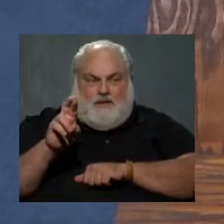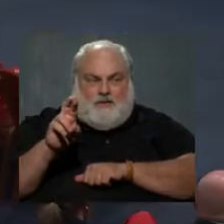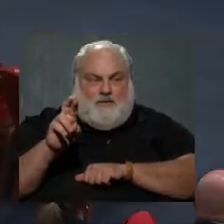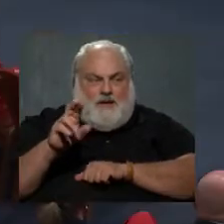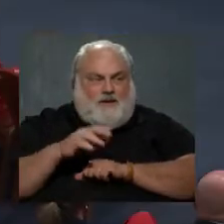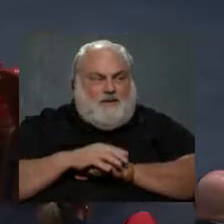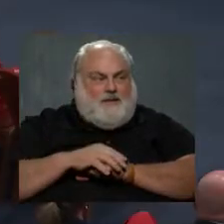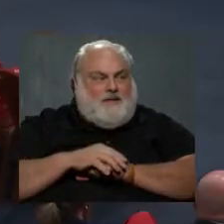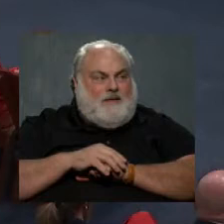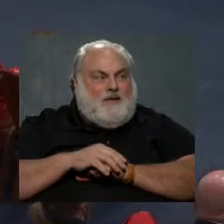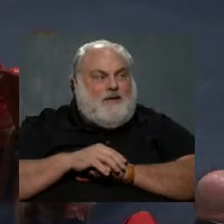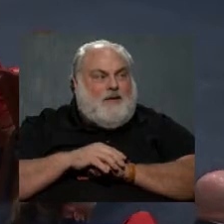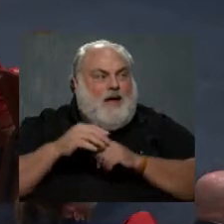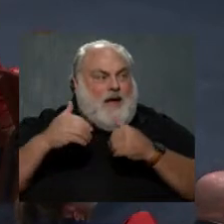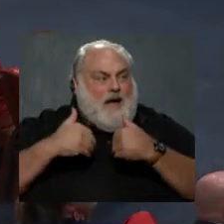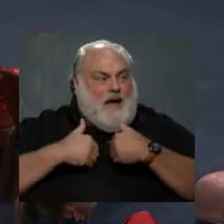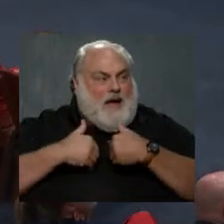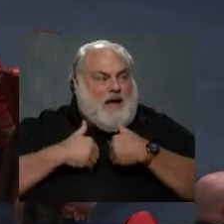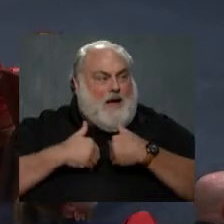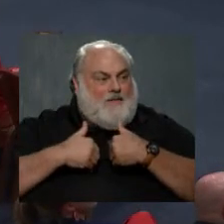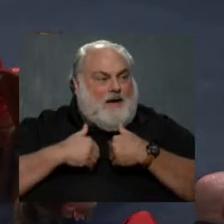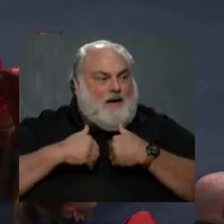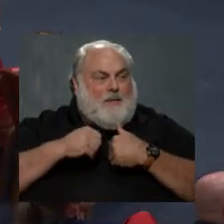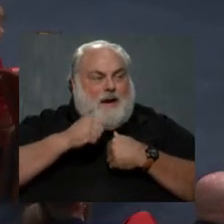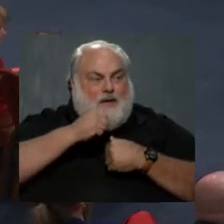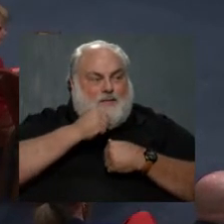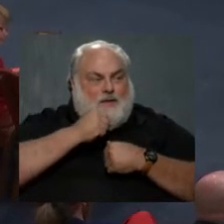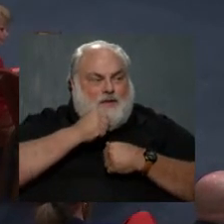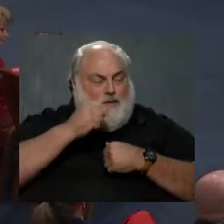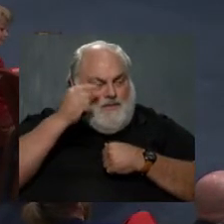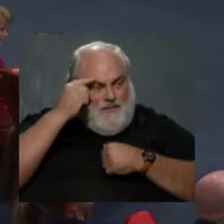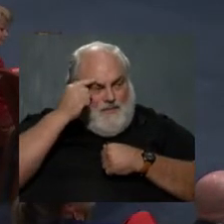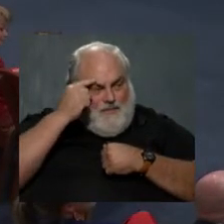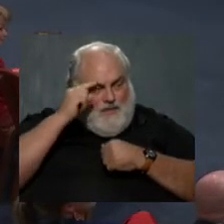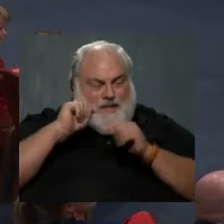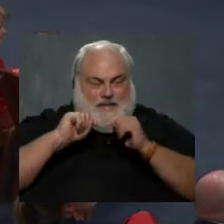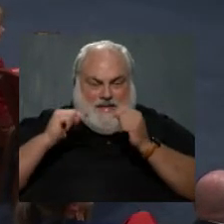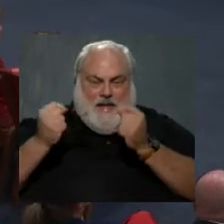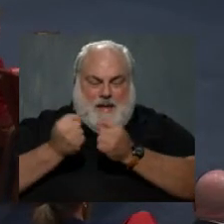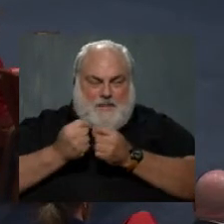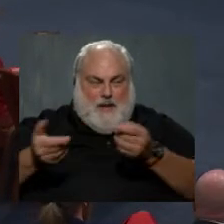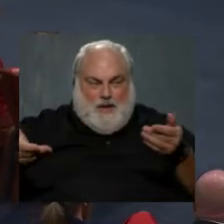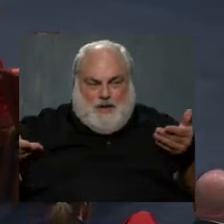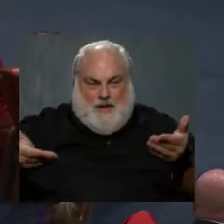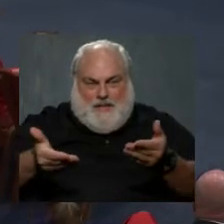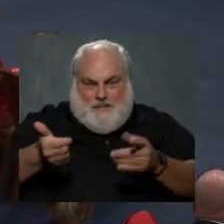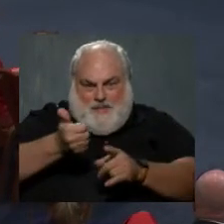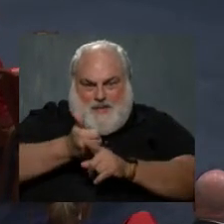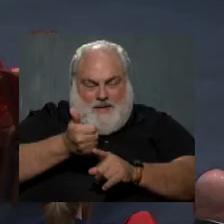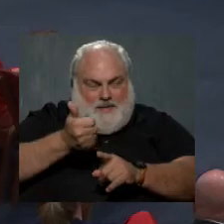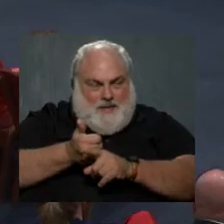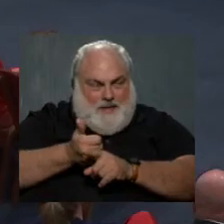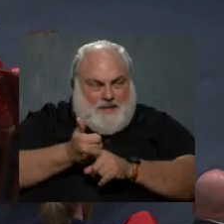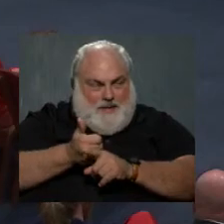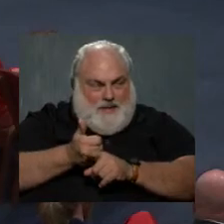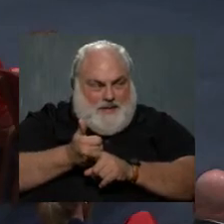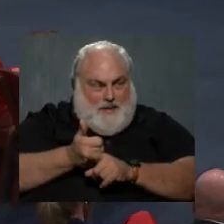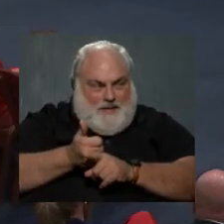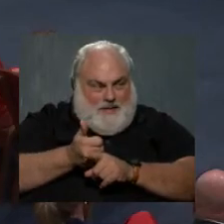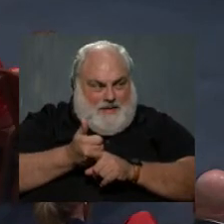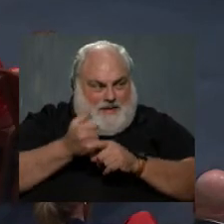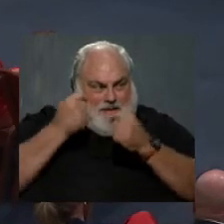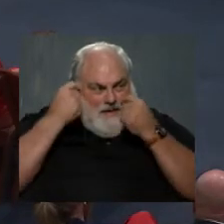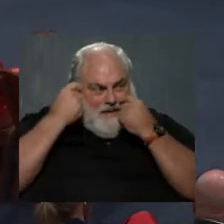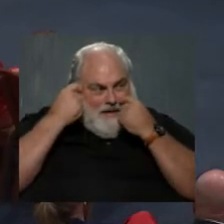up. And I believe we have a handheld microphone so the team members can introduce themselves because they would be hidden by